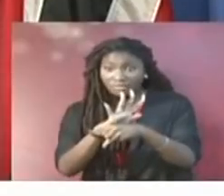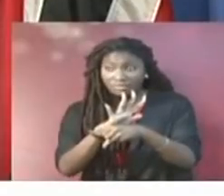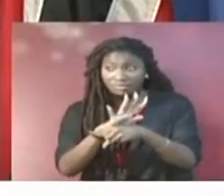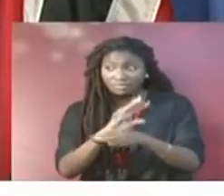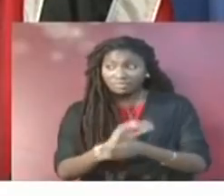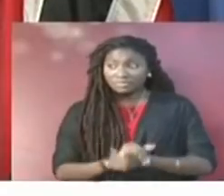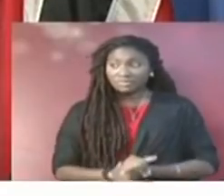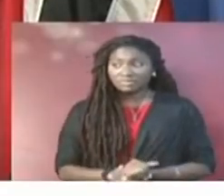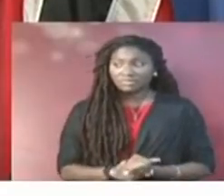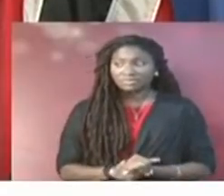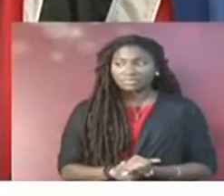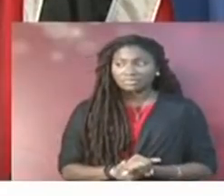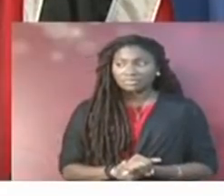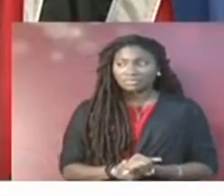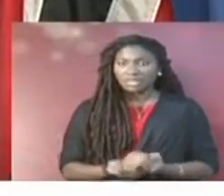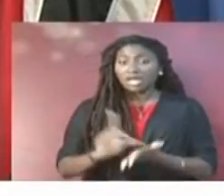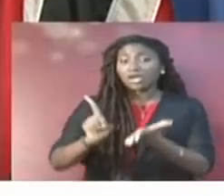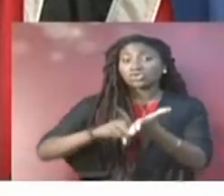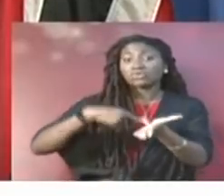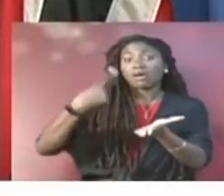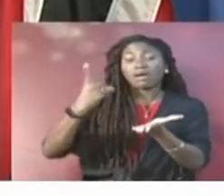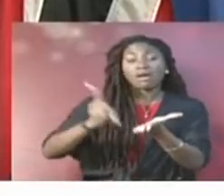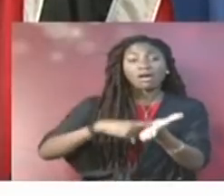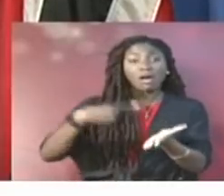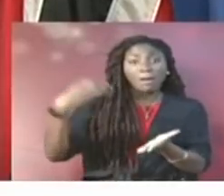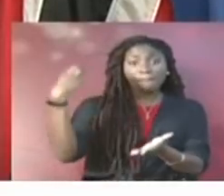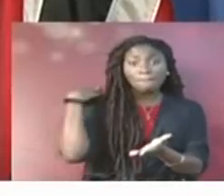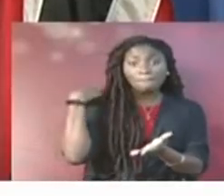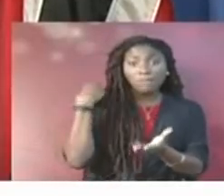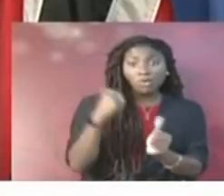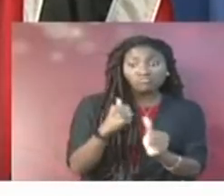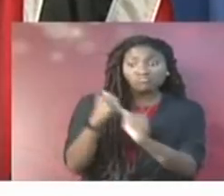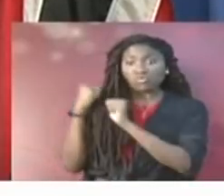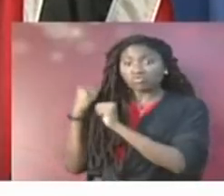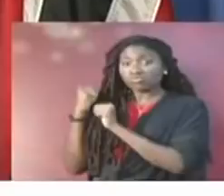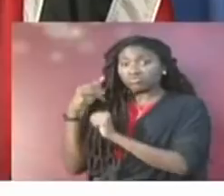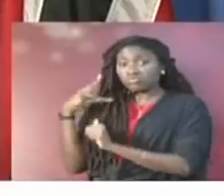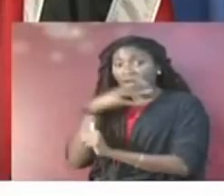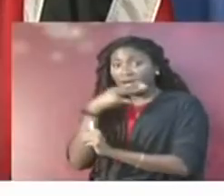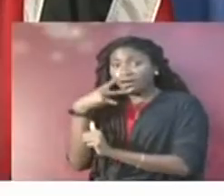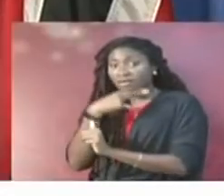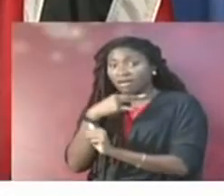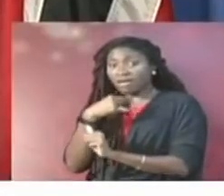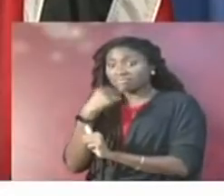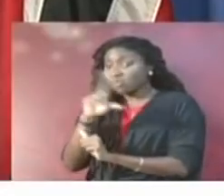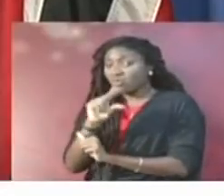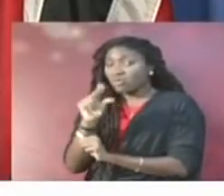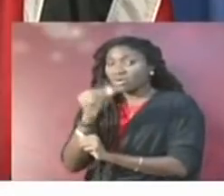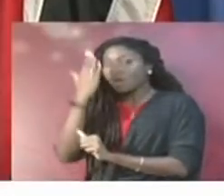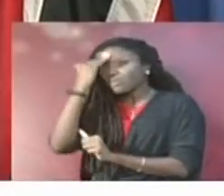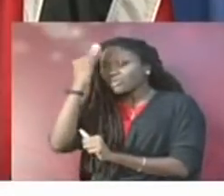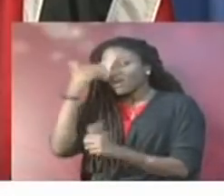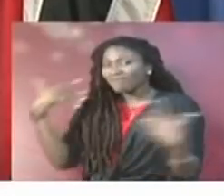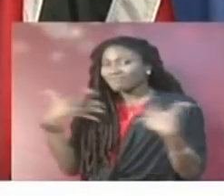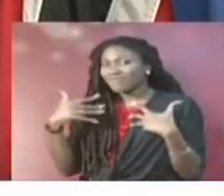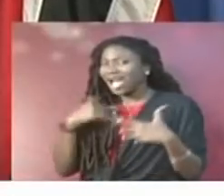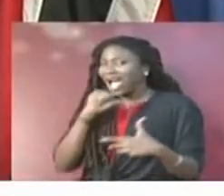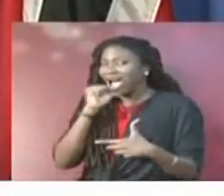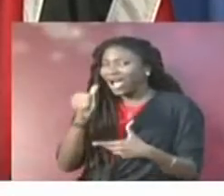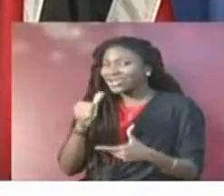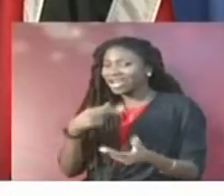one-line letter, some of them refused on the grounds that to do so is to allow the authorities to